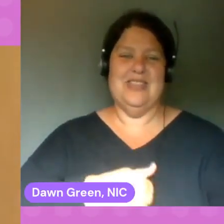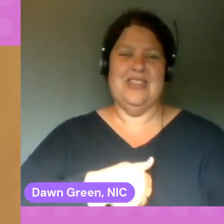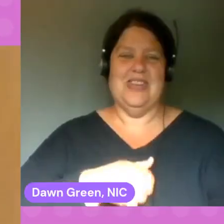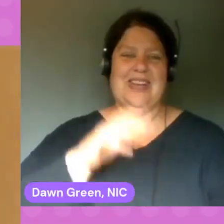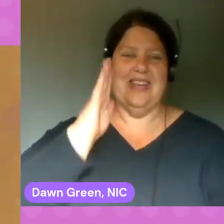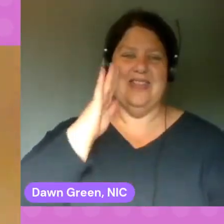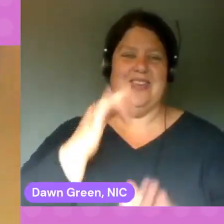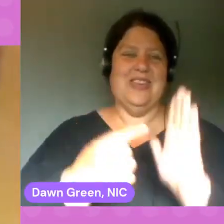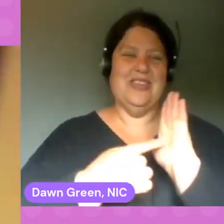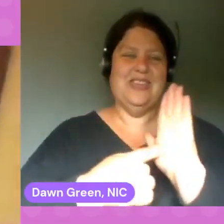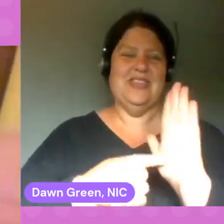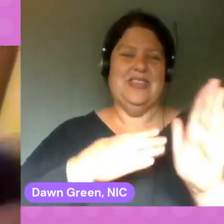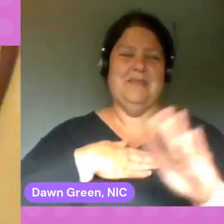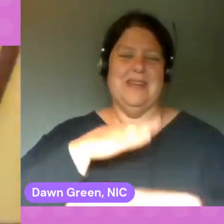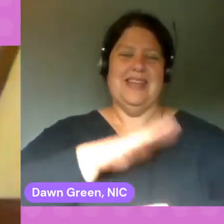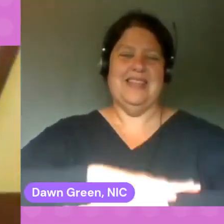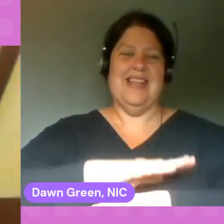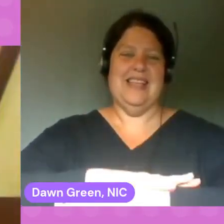show you my desktop.